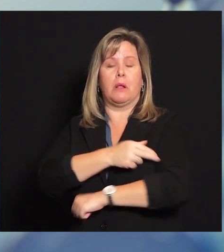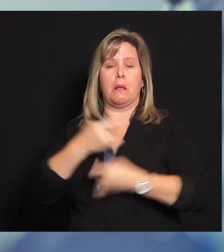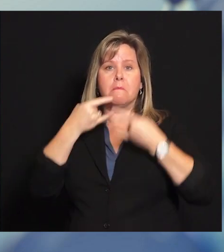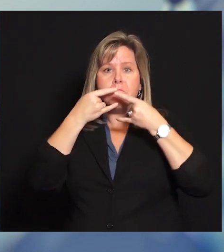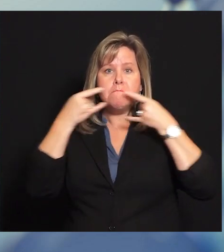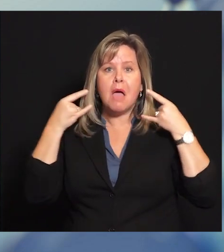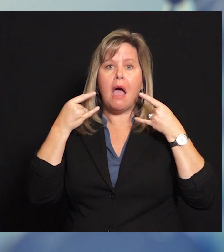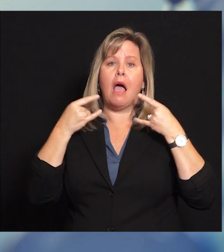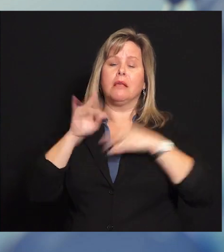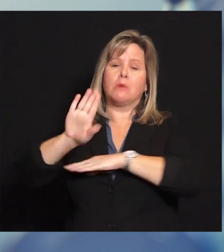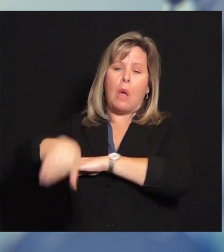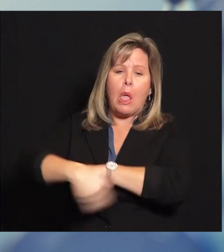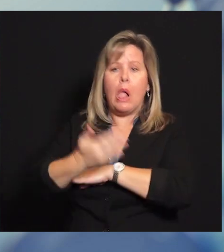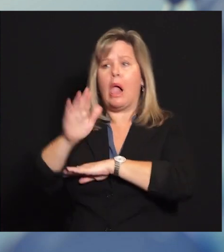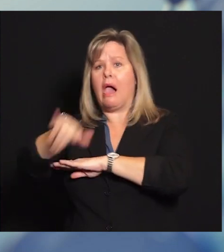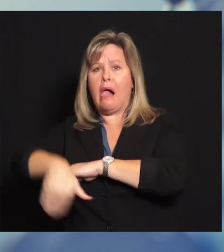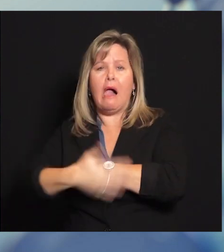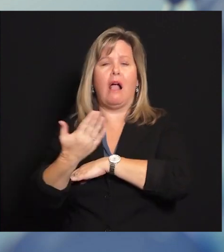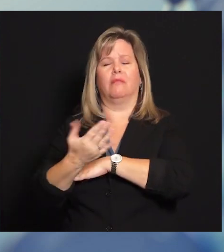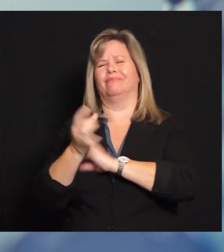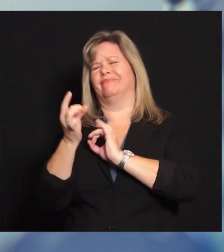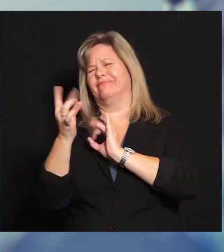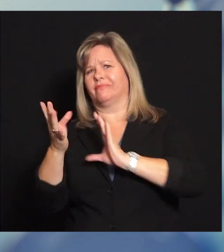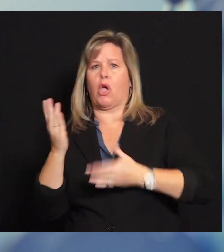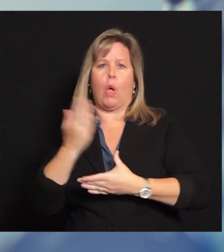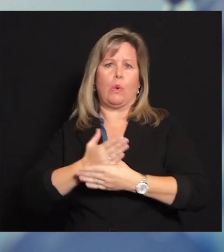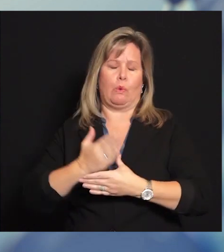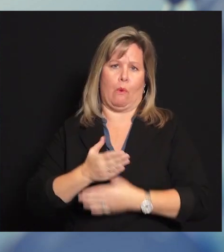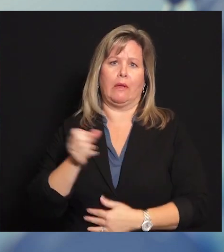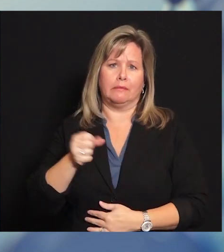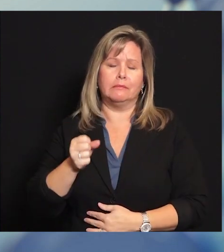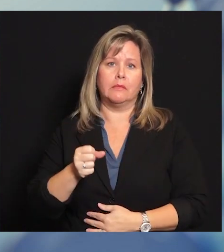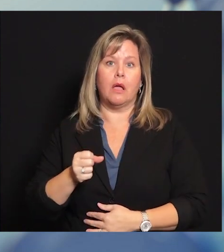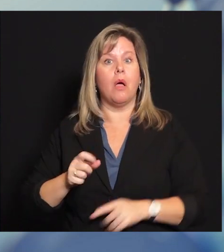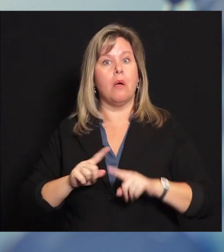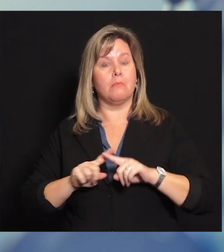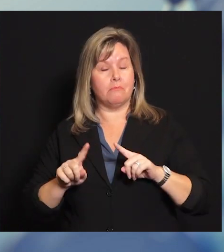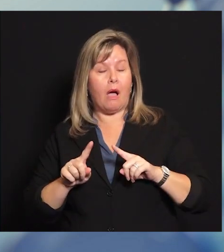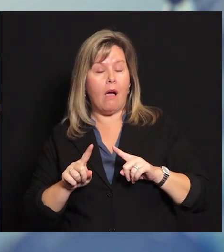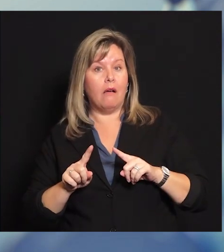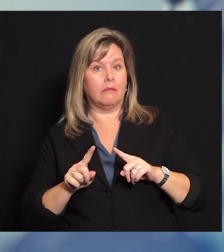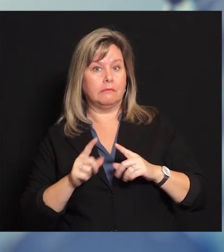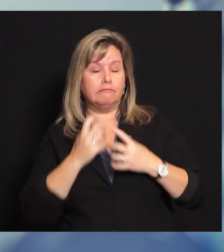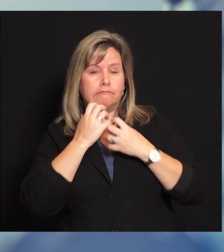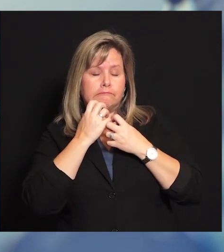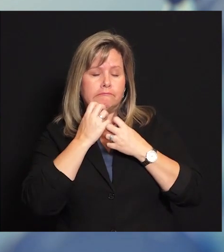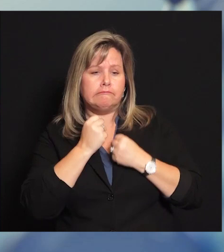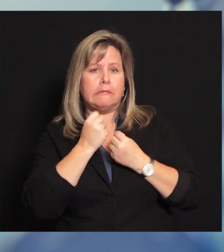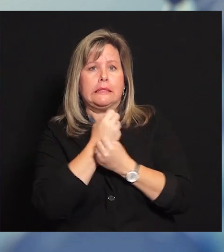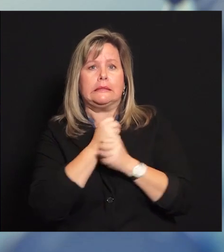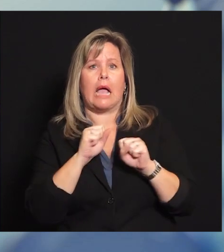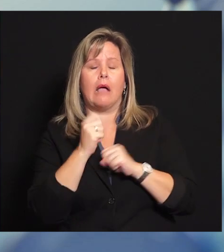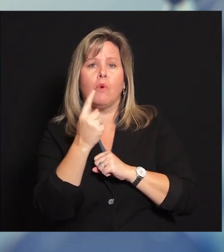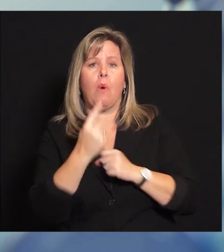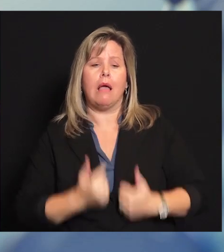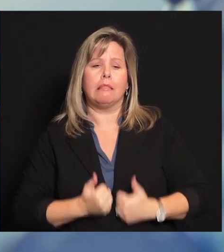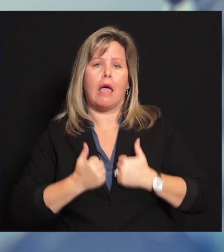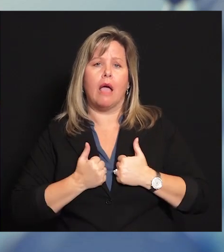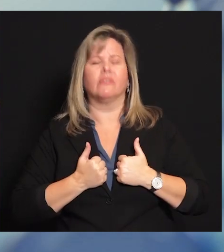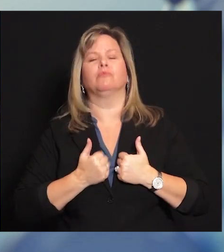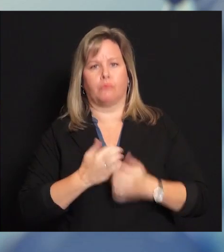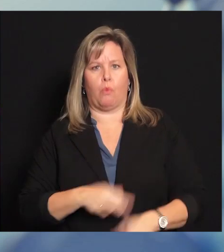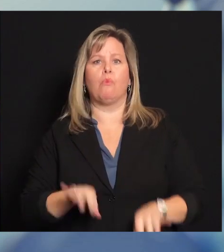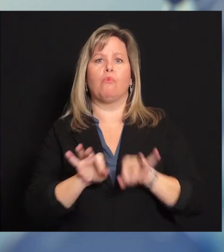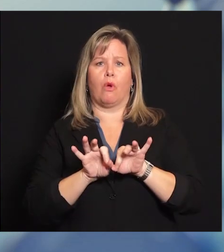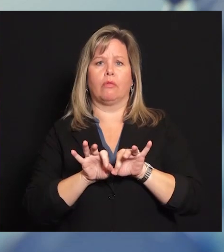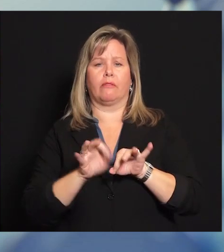annoying, but if wearing that mask can save one life, it's worth it. Tragically this week, we also learned of the